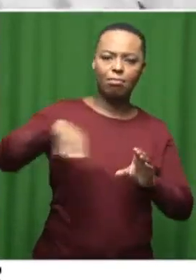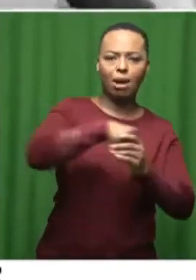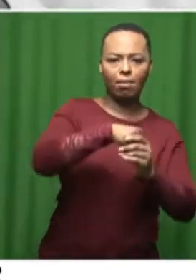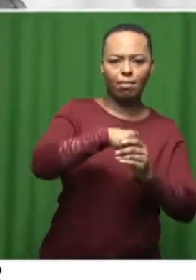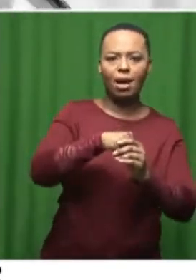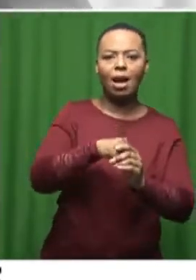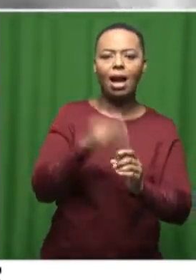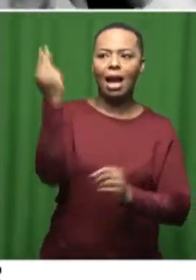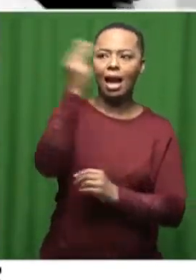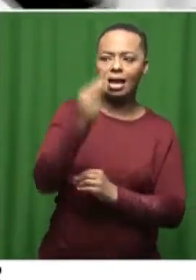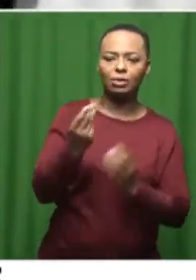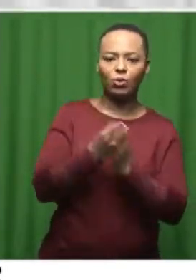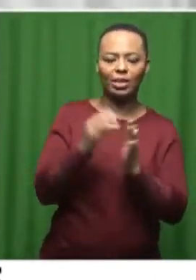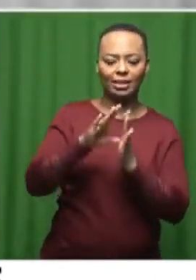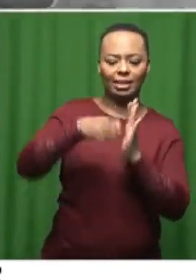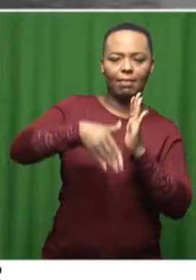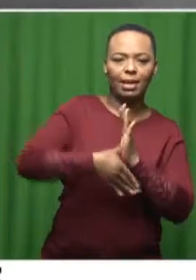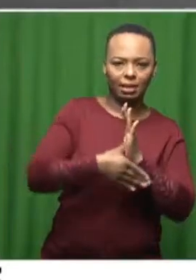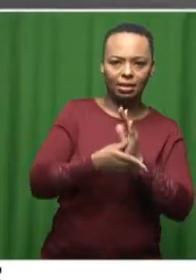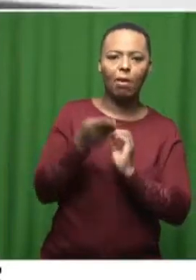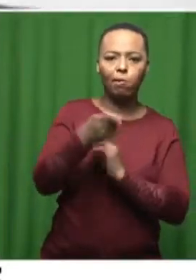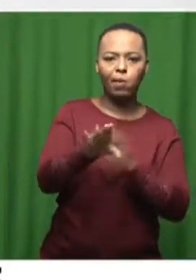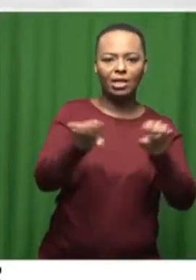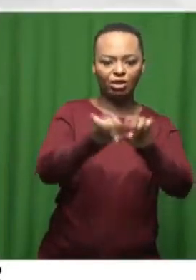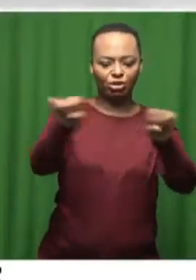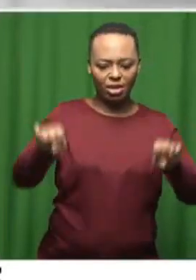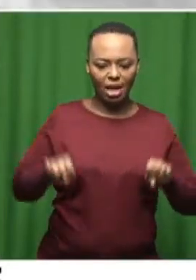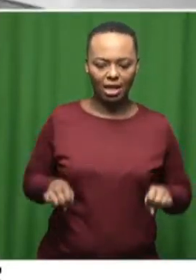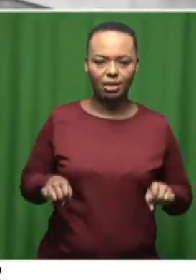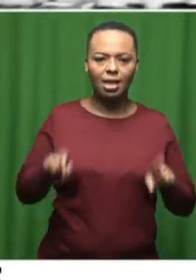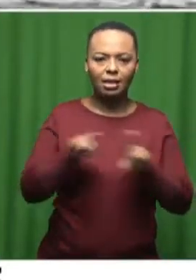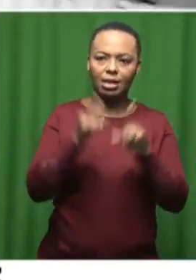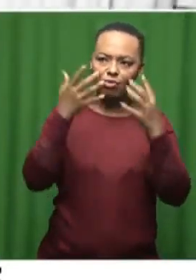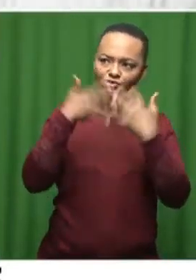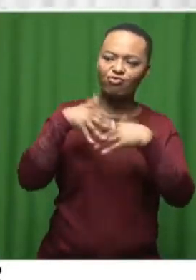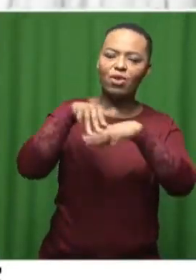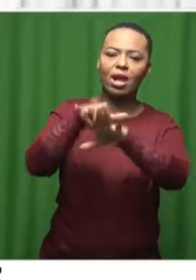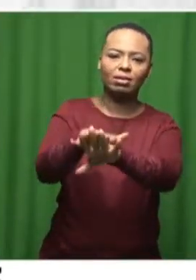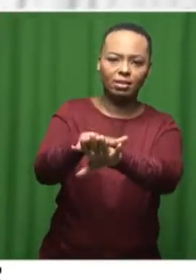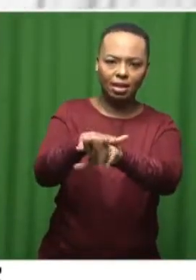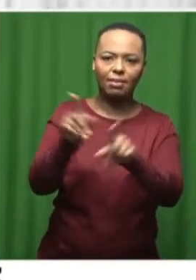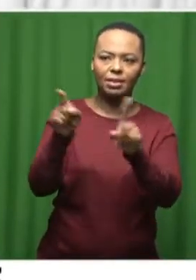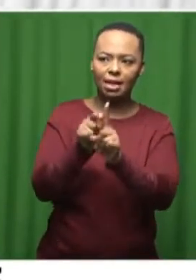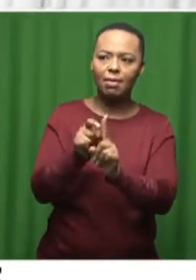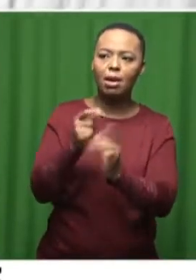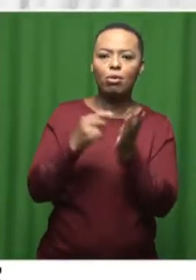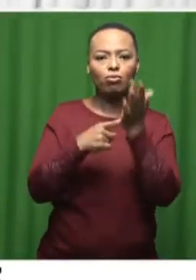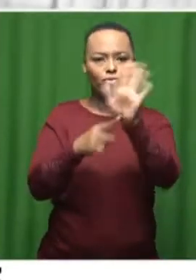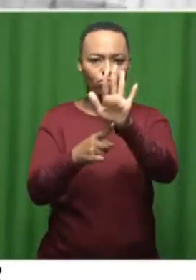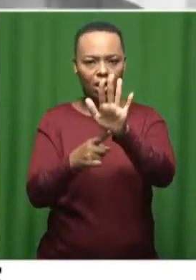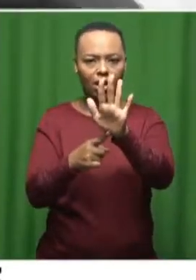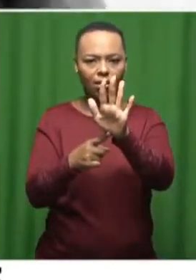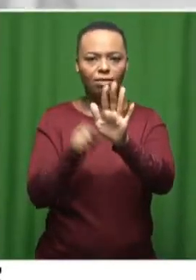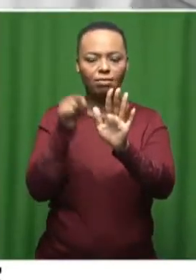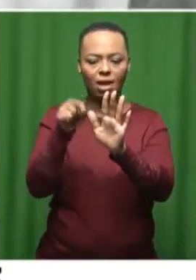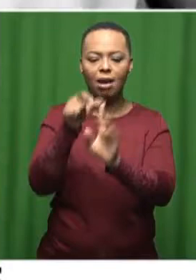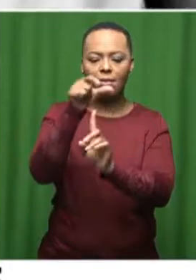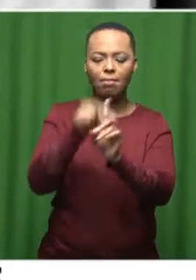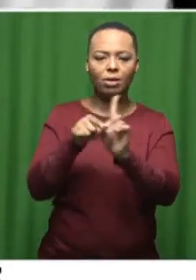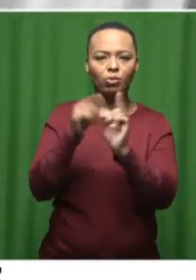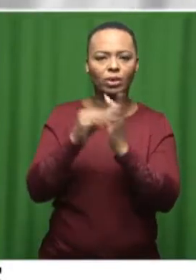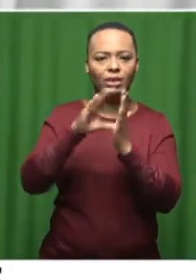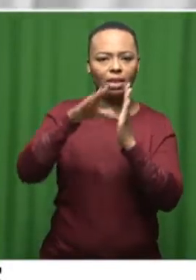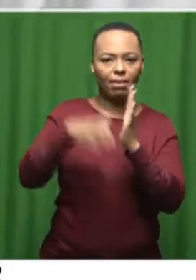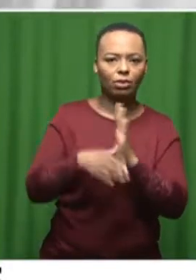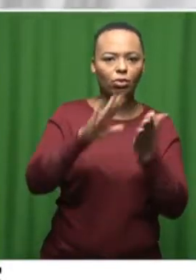on stage to mainstream, but also to make persons with disability visible in our communities.